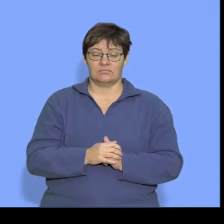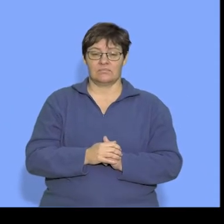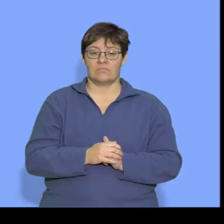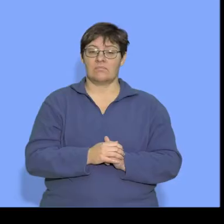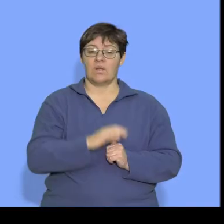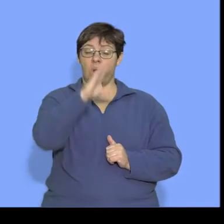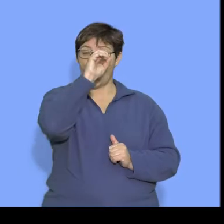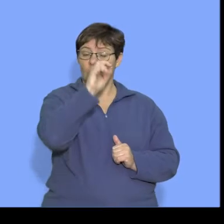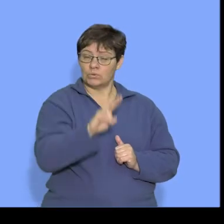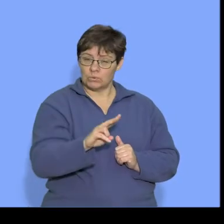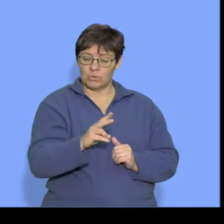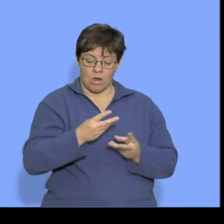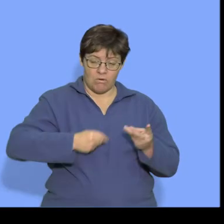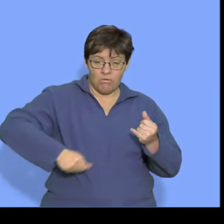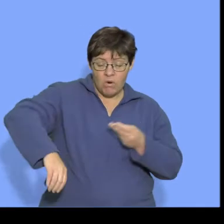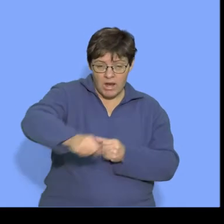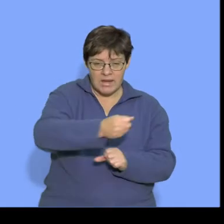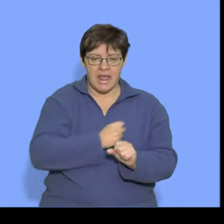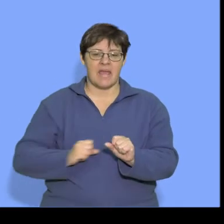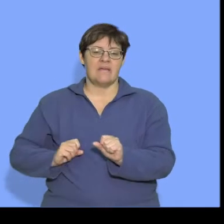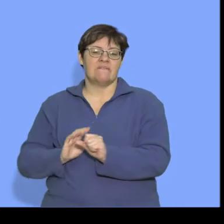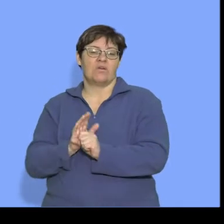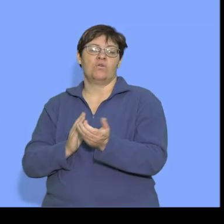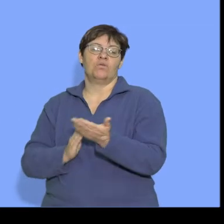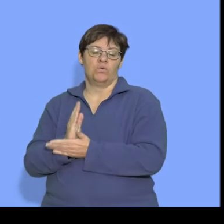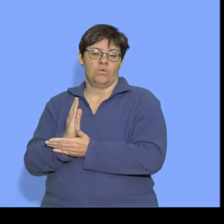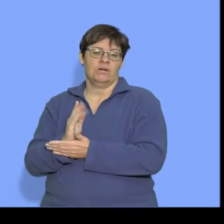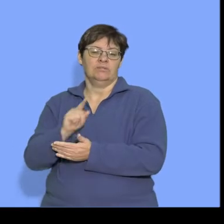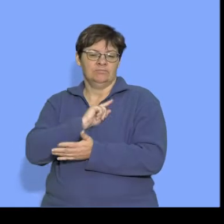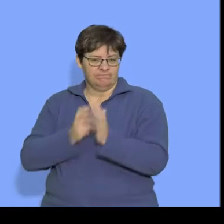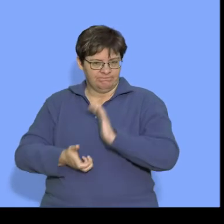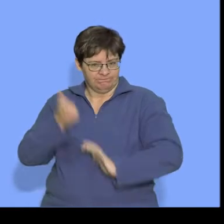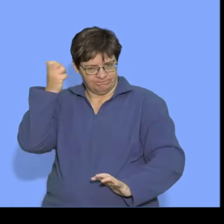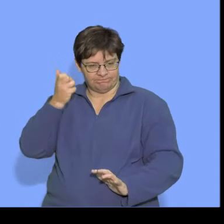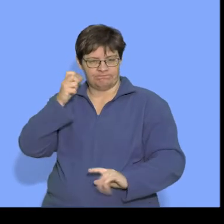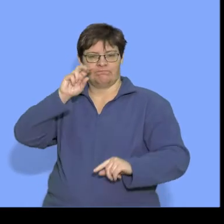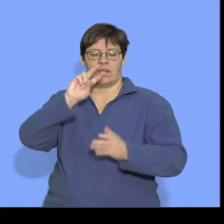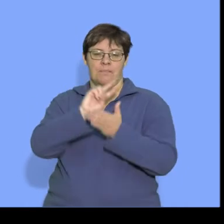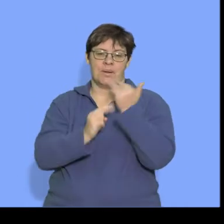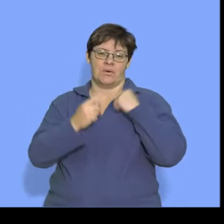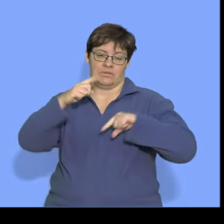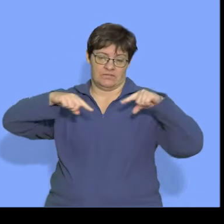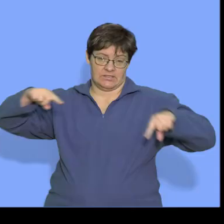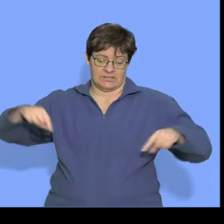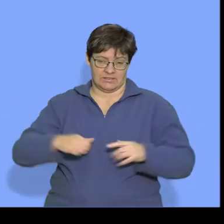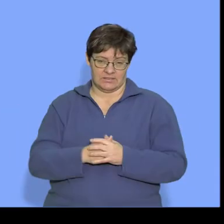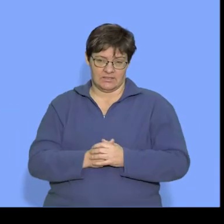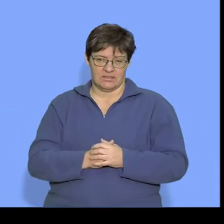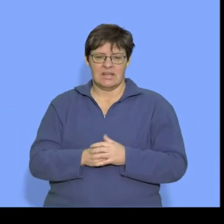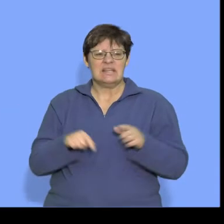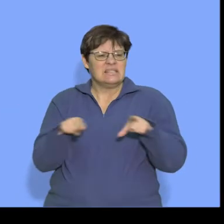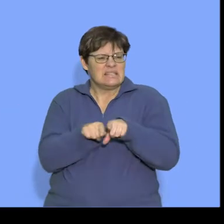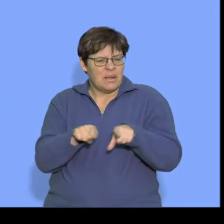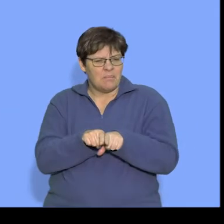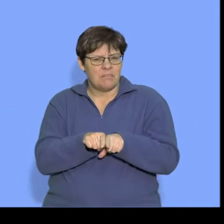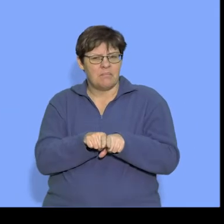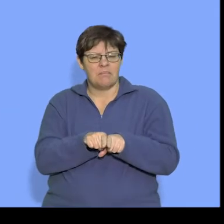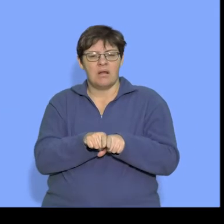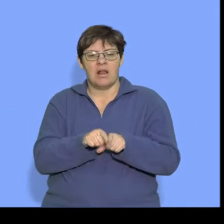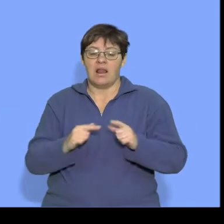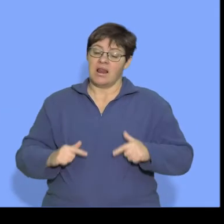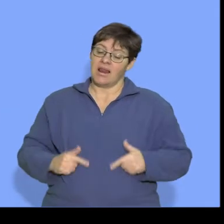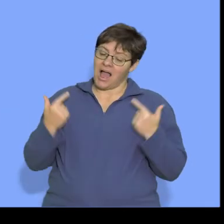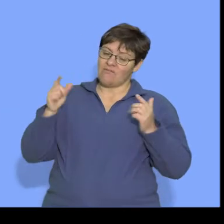and soil are also affected by a loss or damage to the biodiversity. It also helps to improve the quality of life